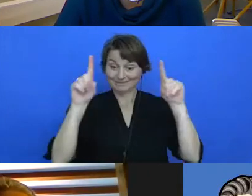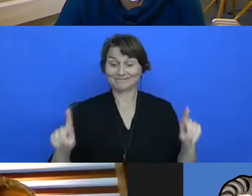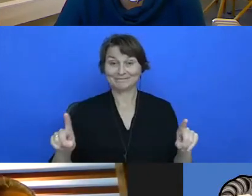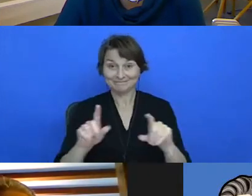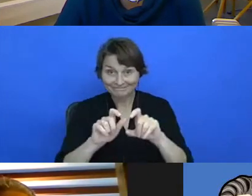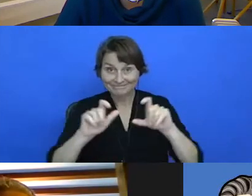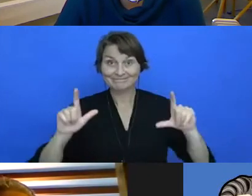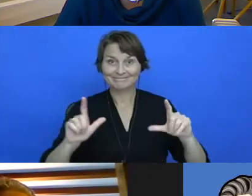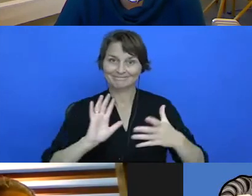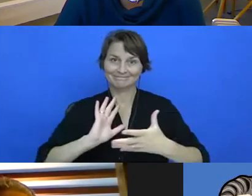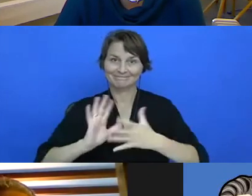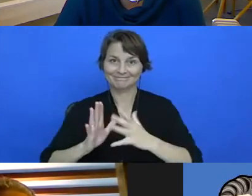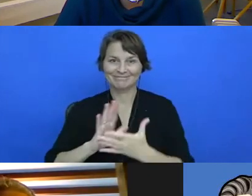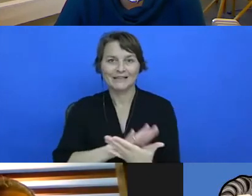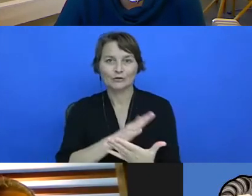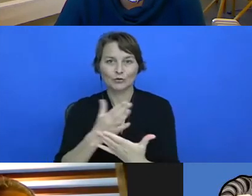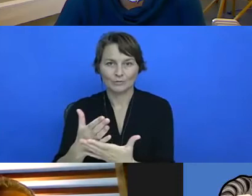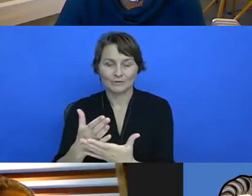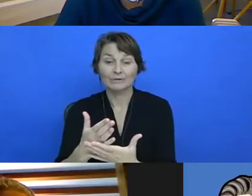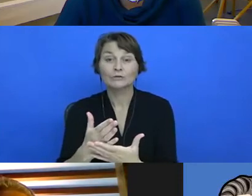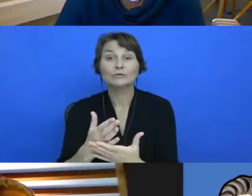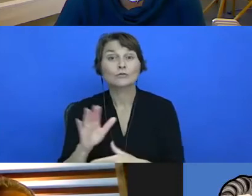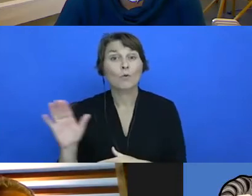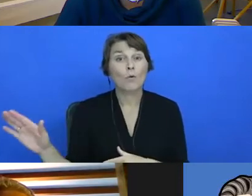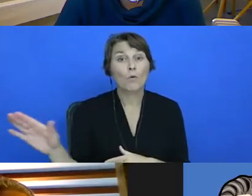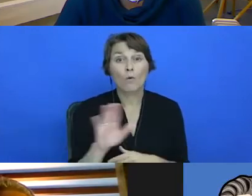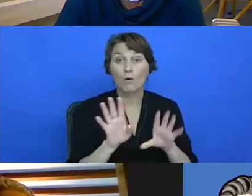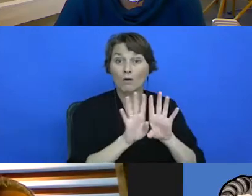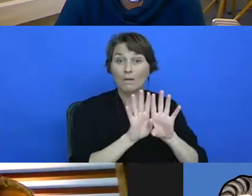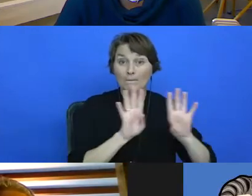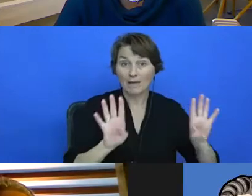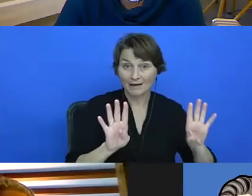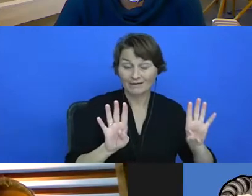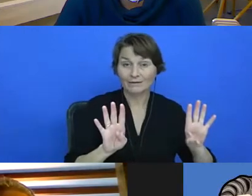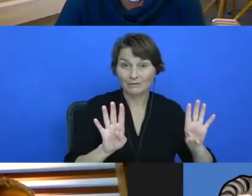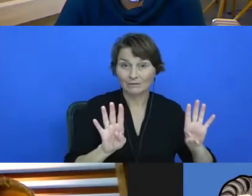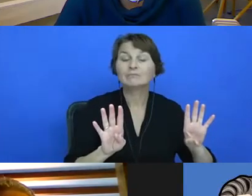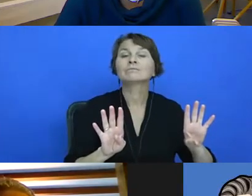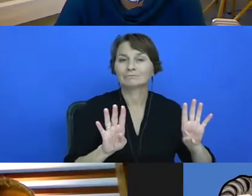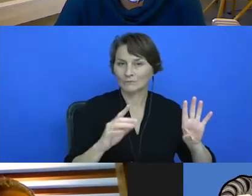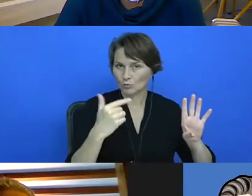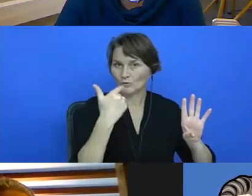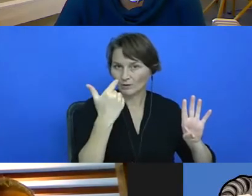Only the panelists are recorded. Audience members are not recorded.